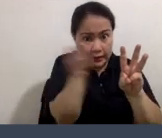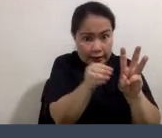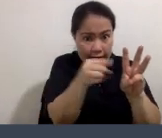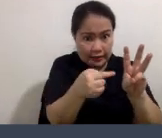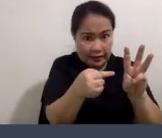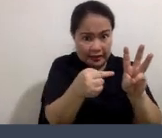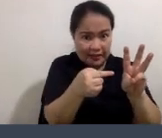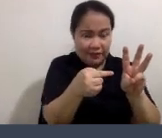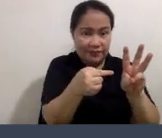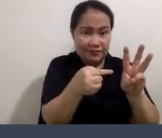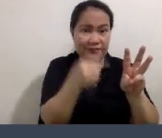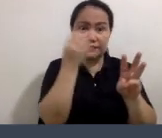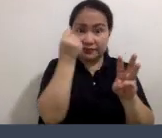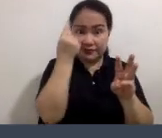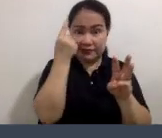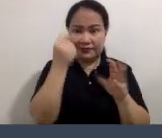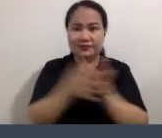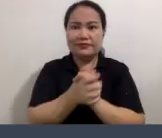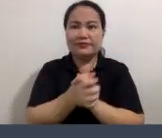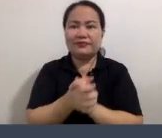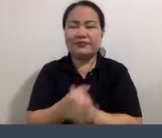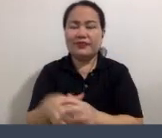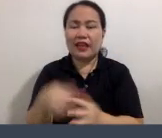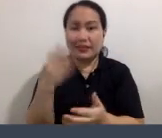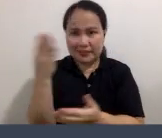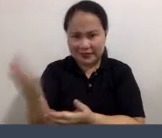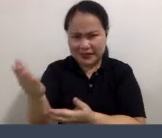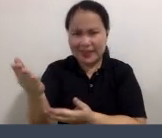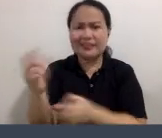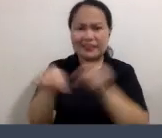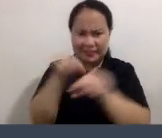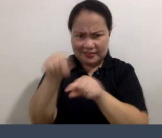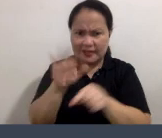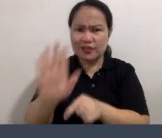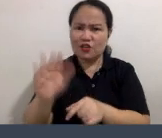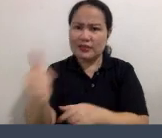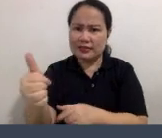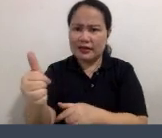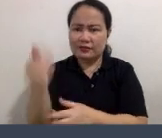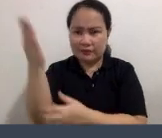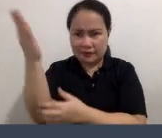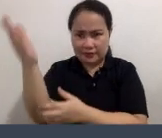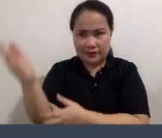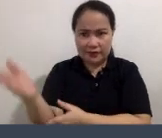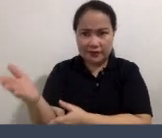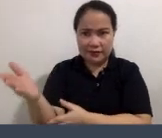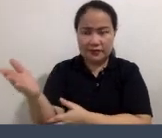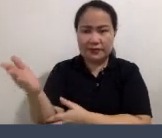sign na 8 and that is negative. Okay. It's your turn. Test yourself.